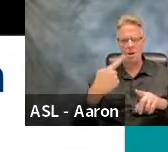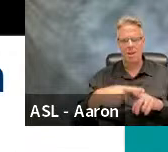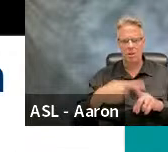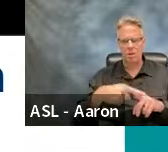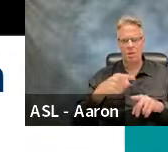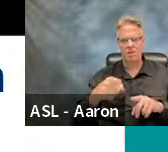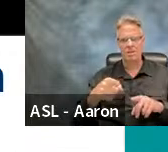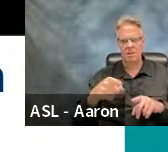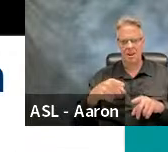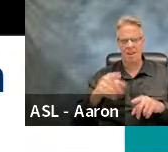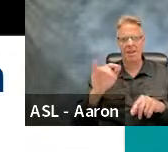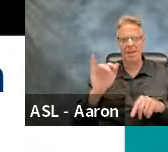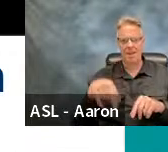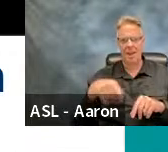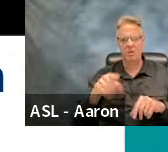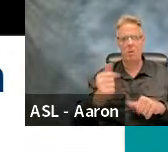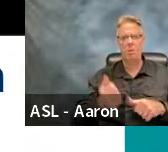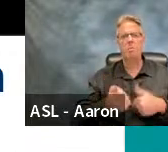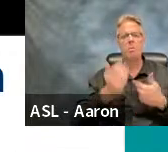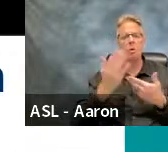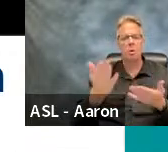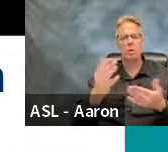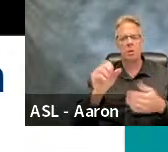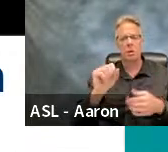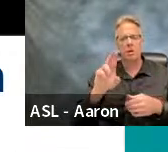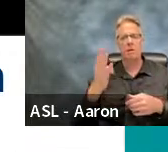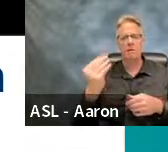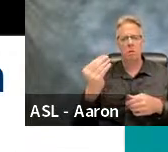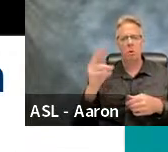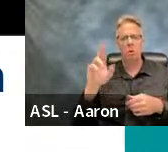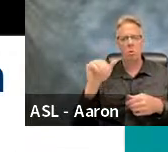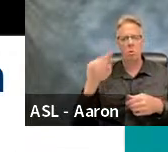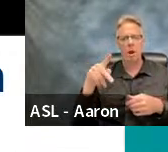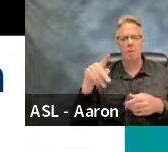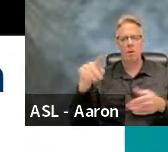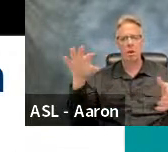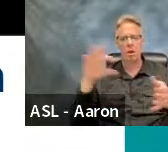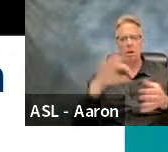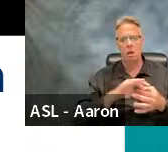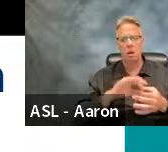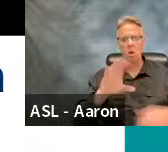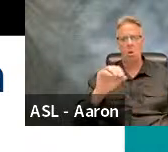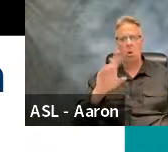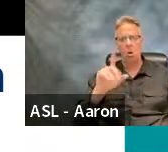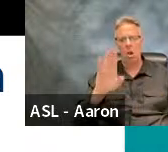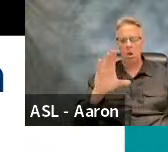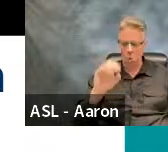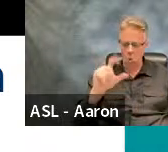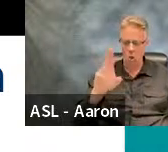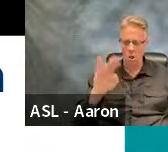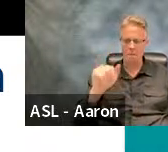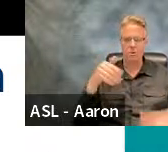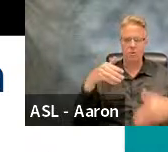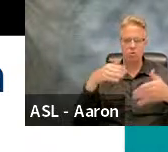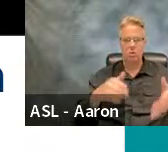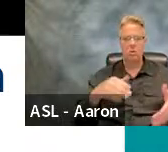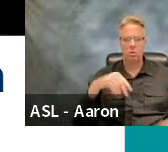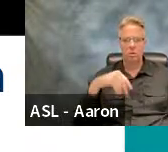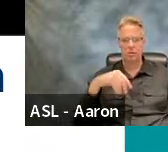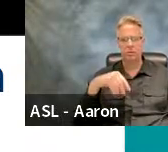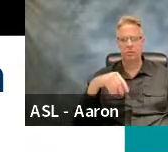currently. That's the proposal of where SR14 ramps connect onto Columbia Street.